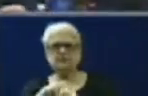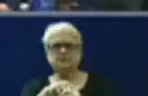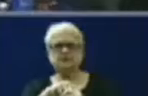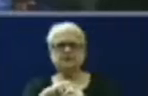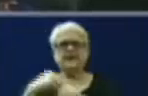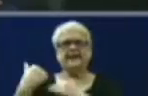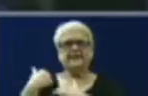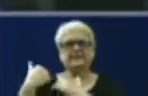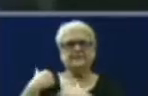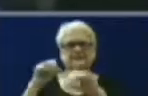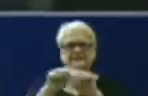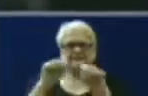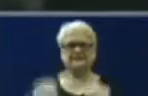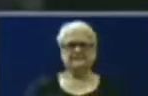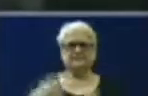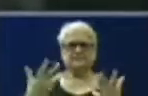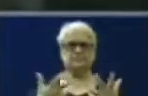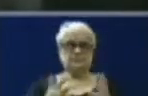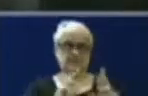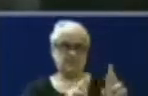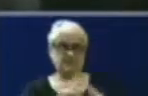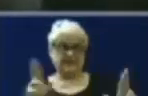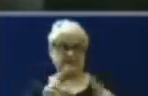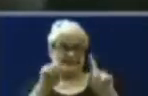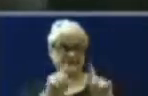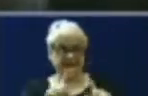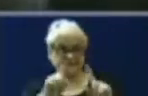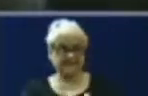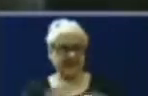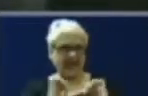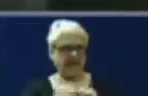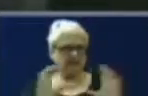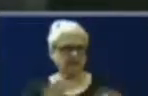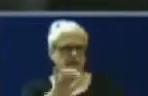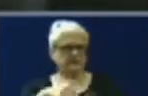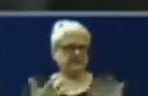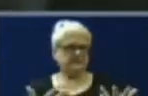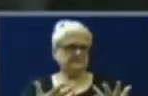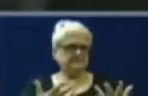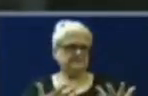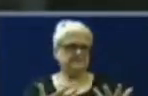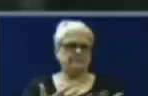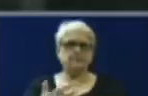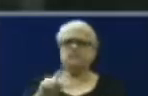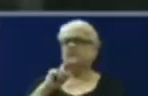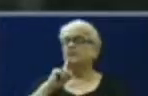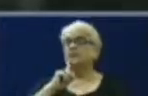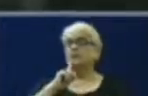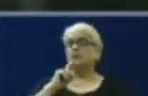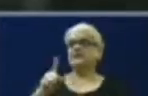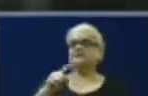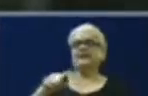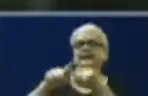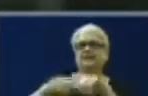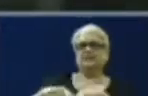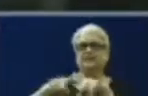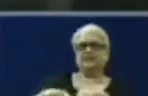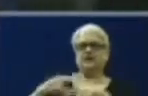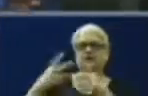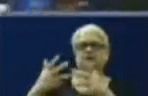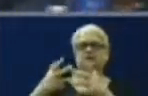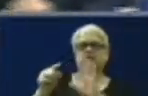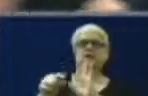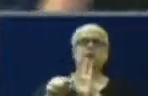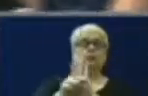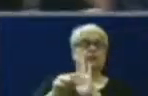when they're ready to test, or how will we do that? Well, actually, it would depend on what